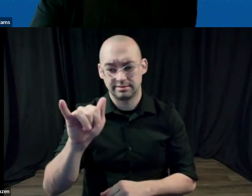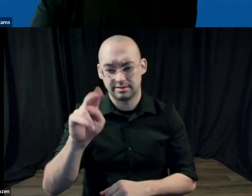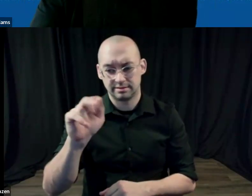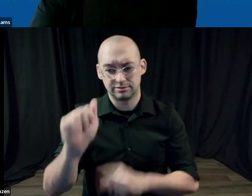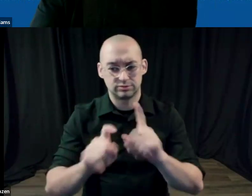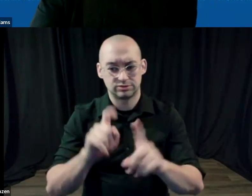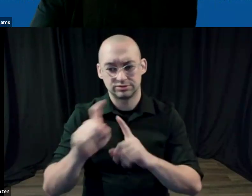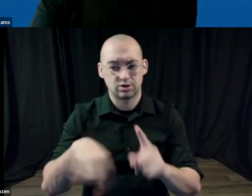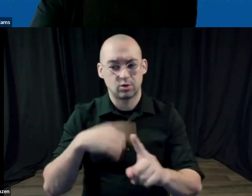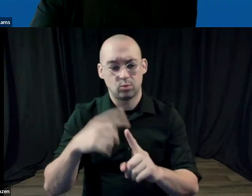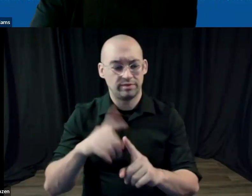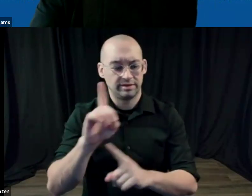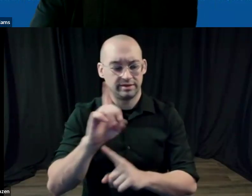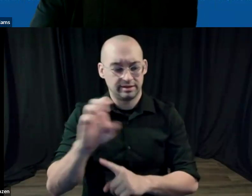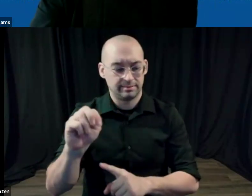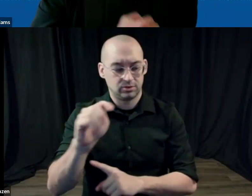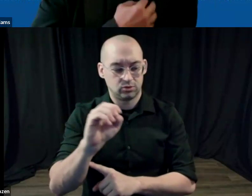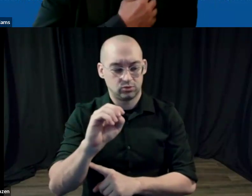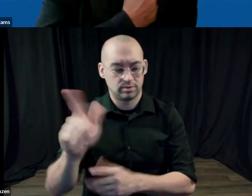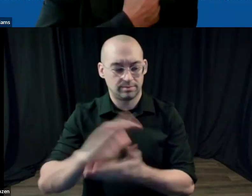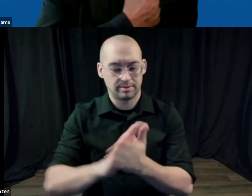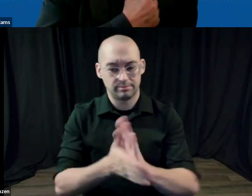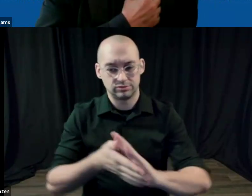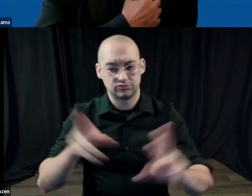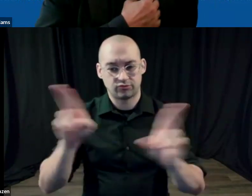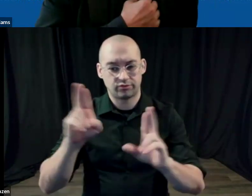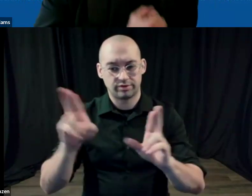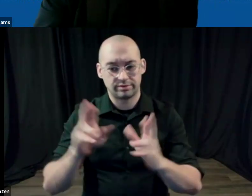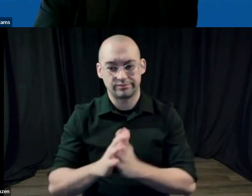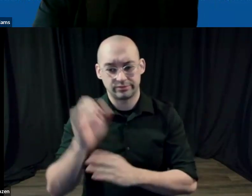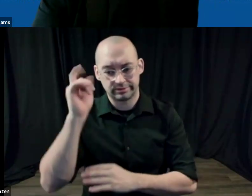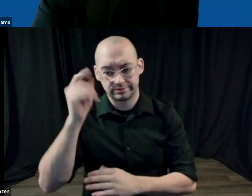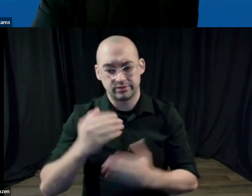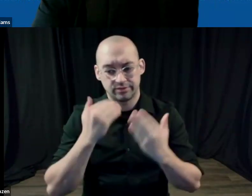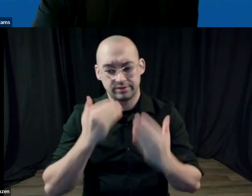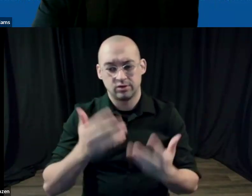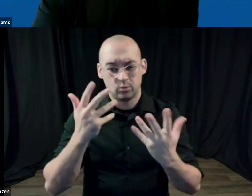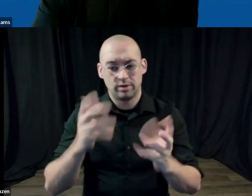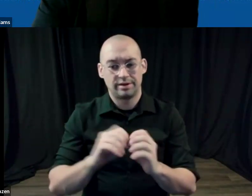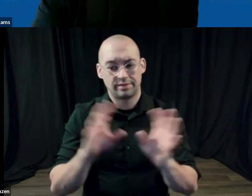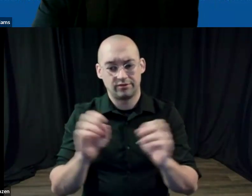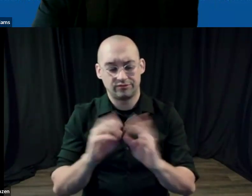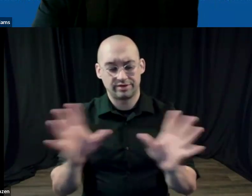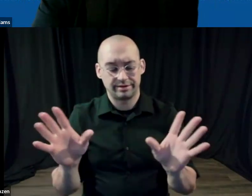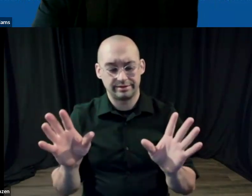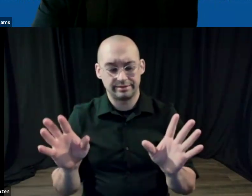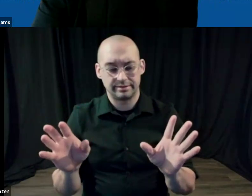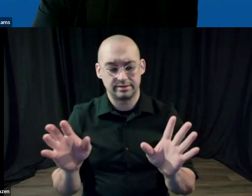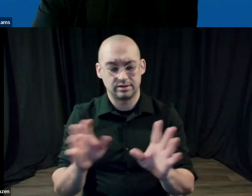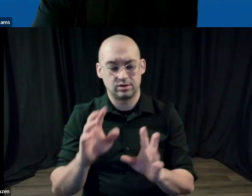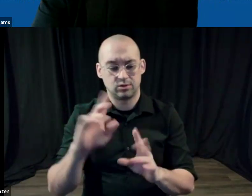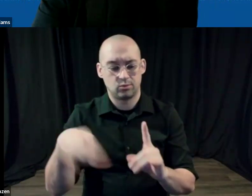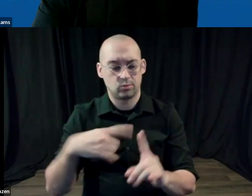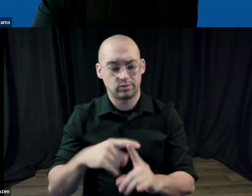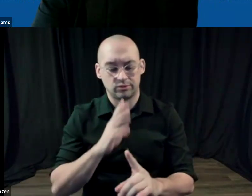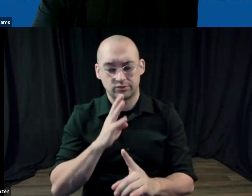DEEM tool be ready? Got it. Thanks. Well, I want to clarify that when we're talking about the